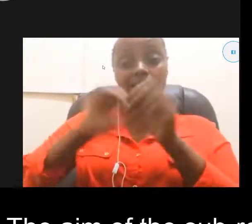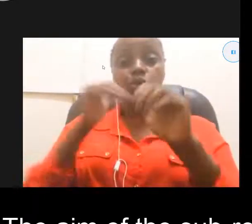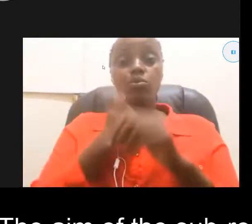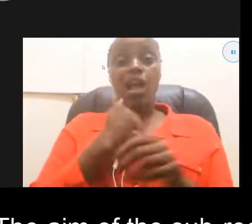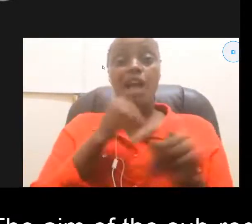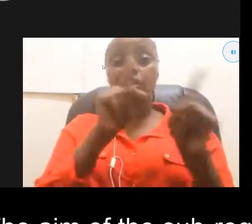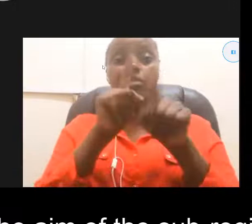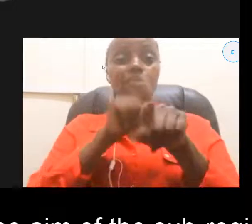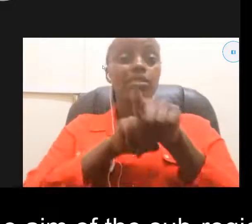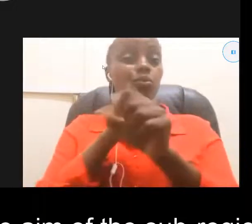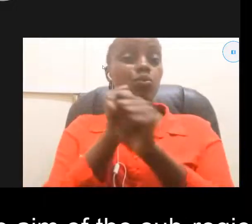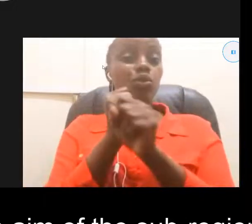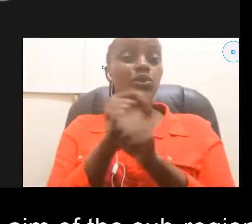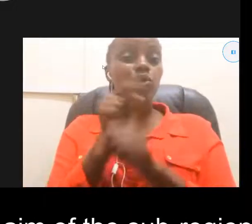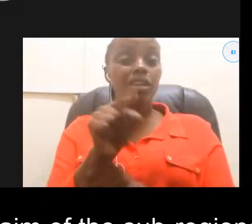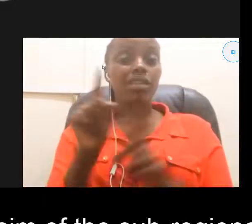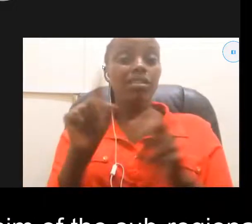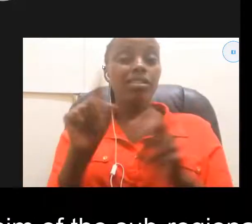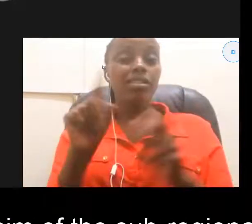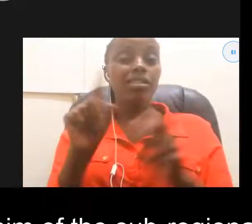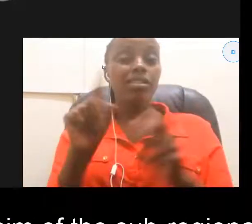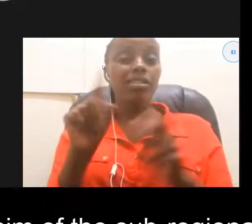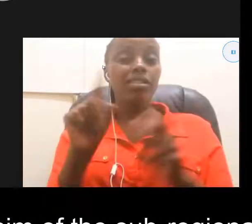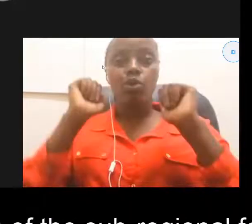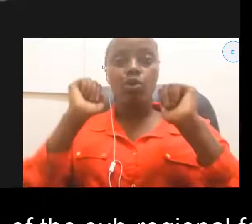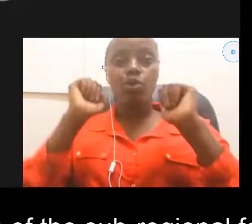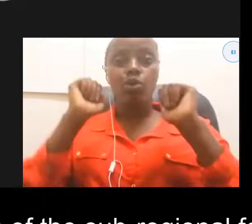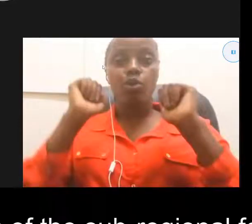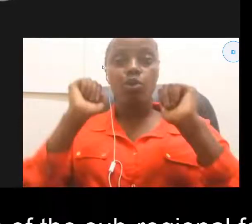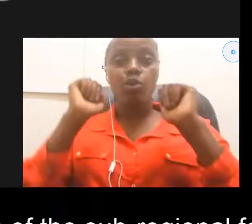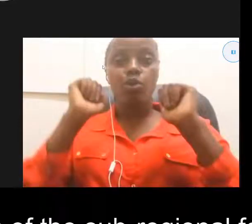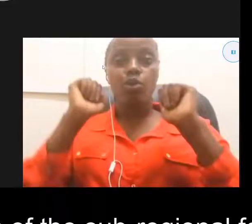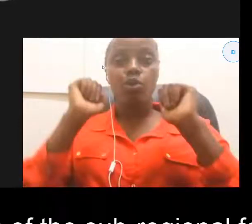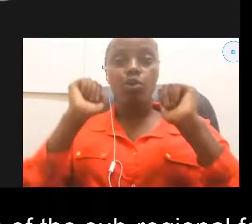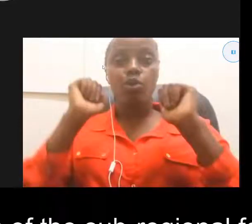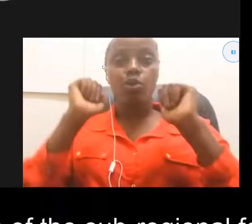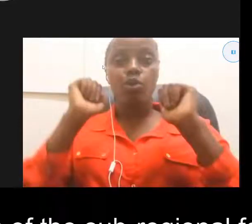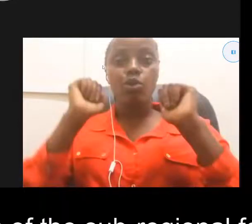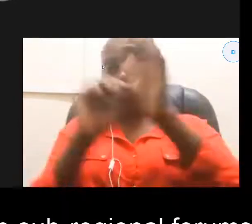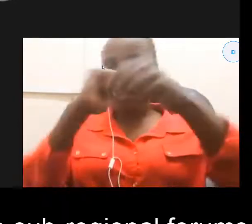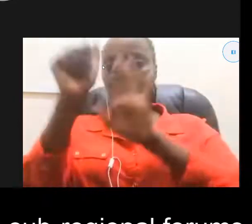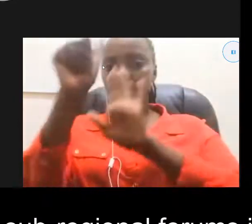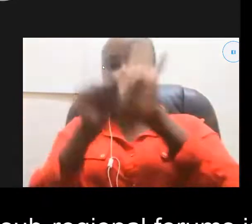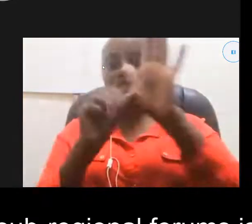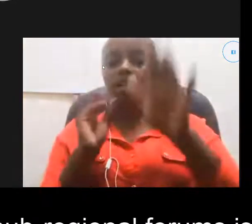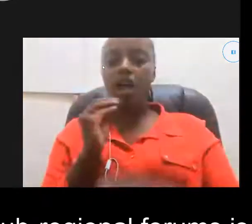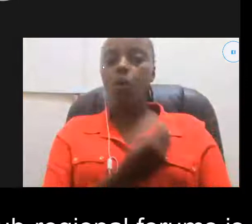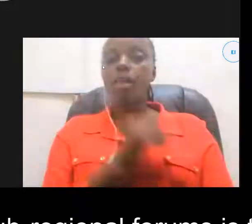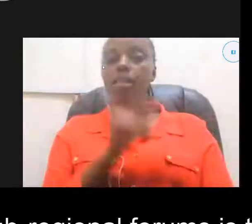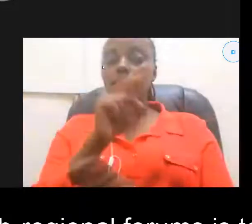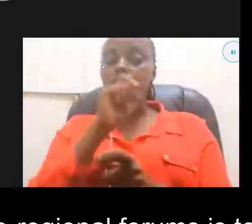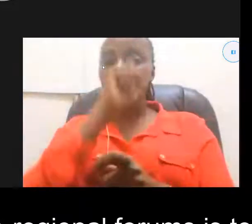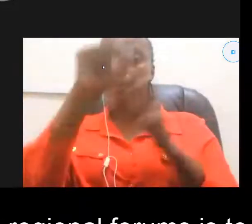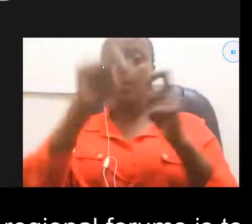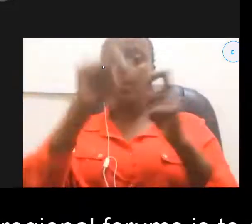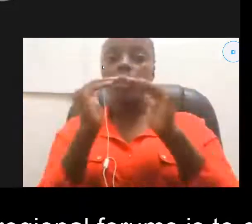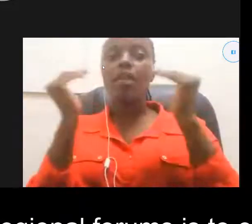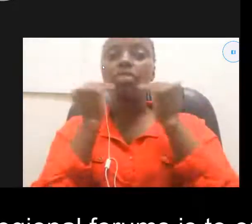do that, it means that we'll be pushing our agenda and setting our agenda also at that particular level. Thank you,